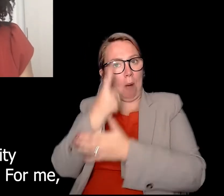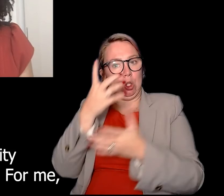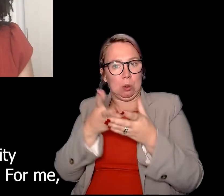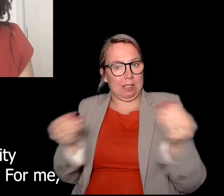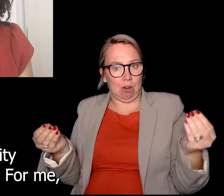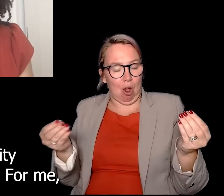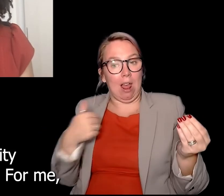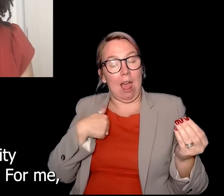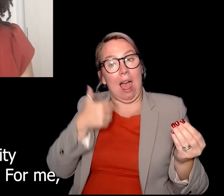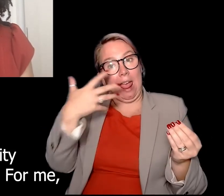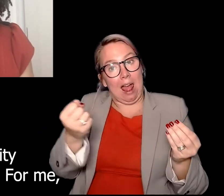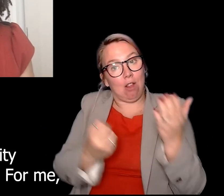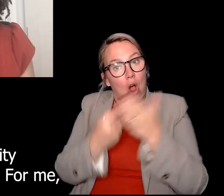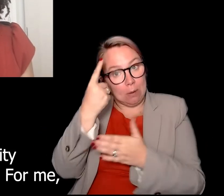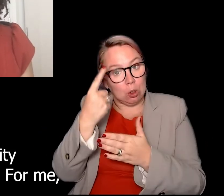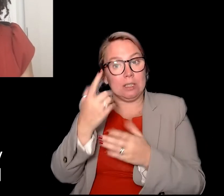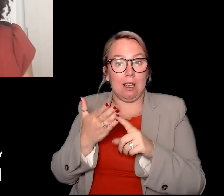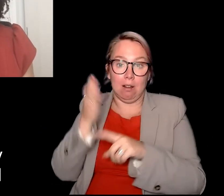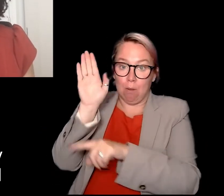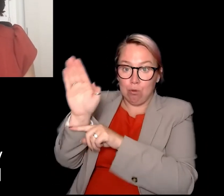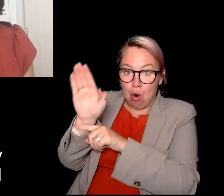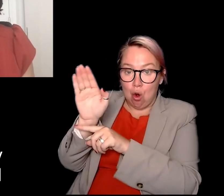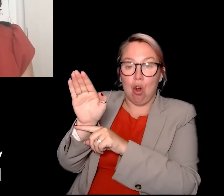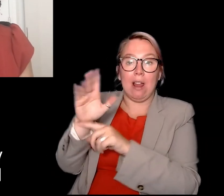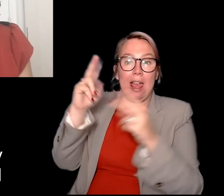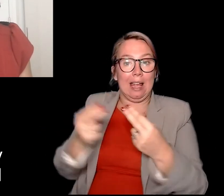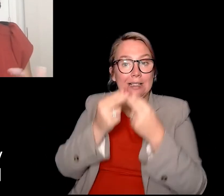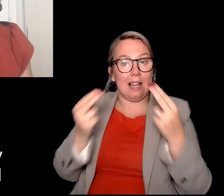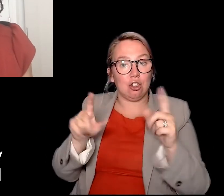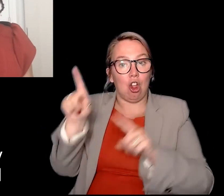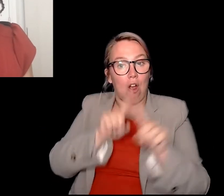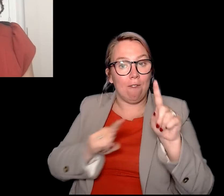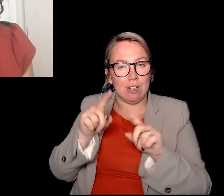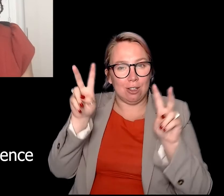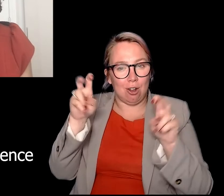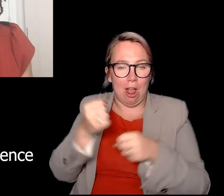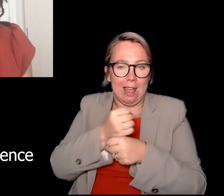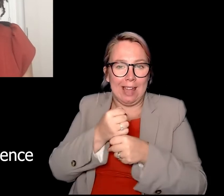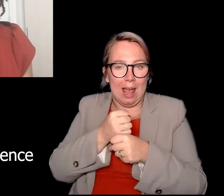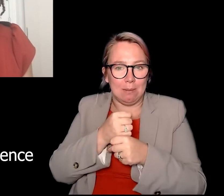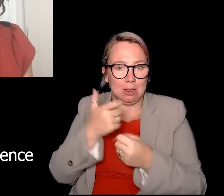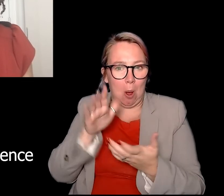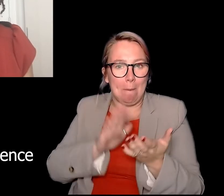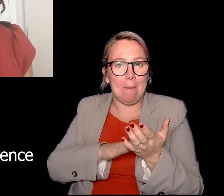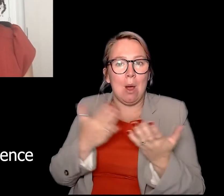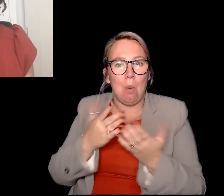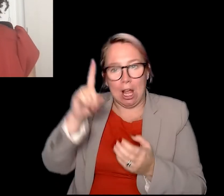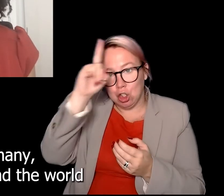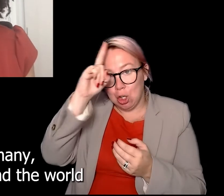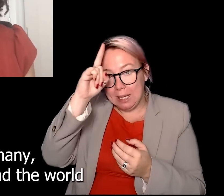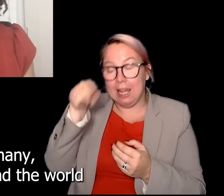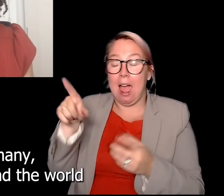that opportunity to connect and build bridges. For me, I had the opportunity to actually go abroad to an international conference called